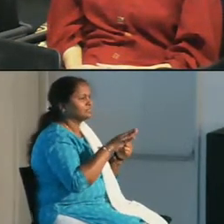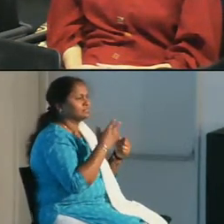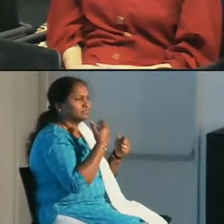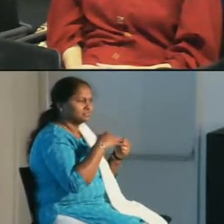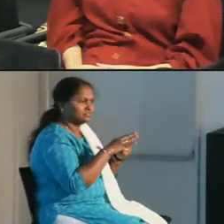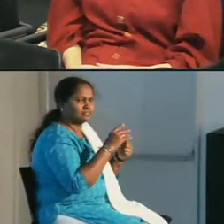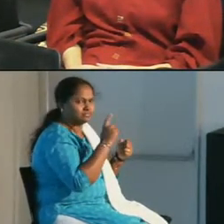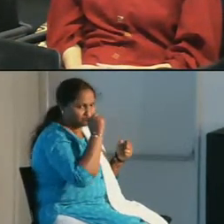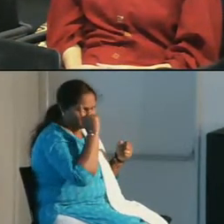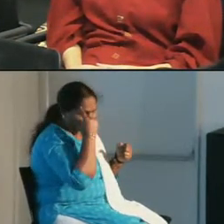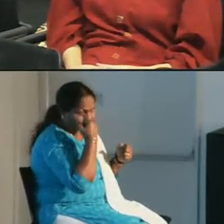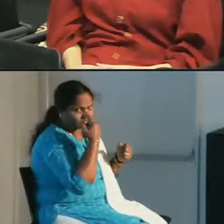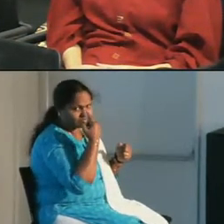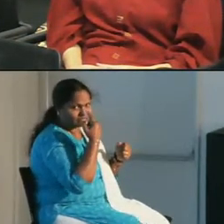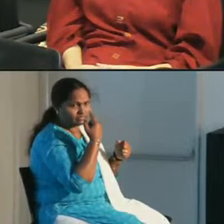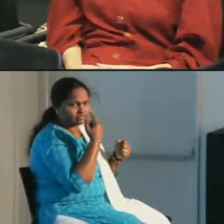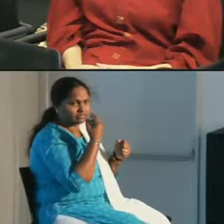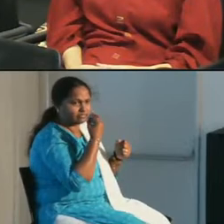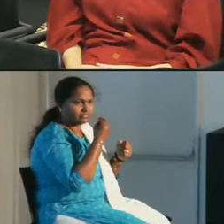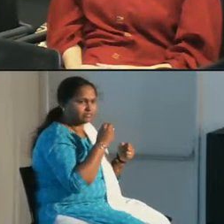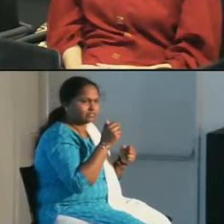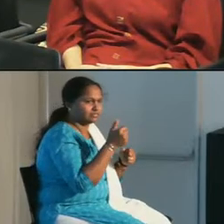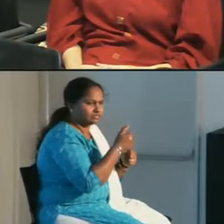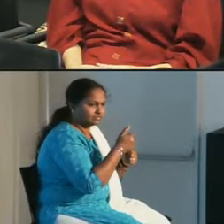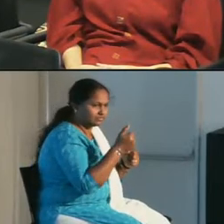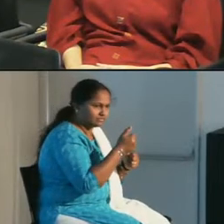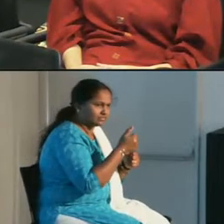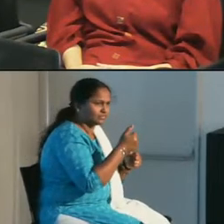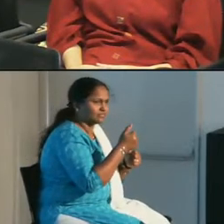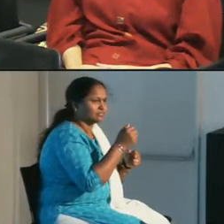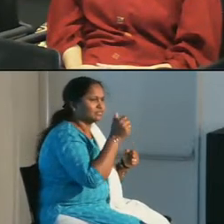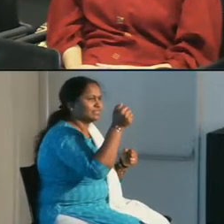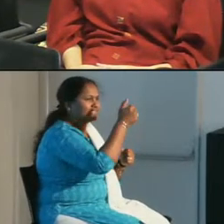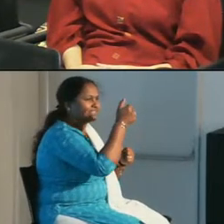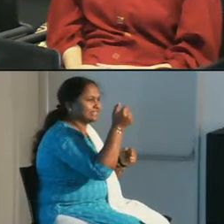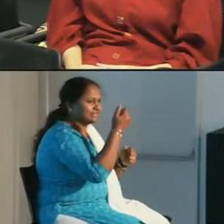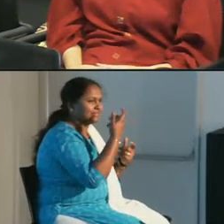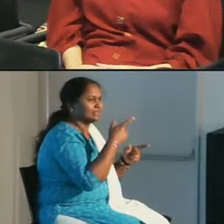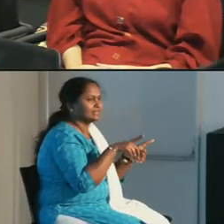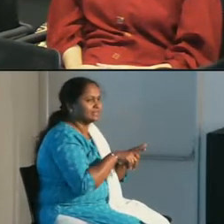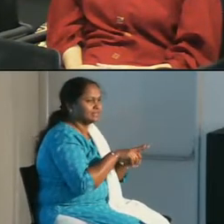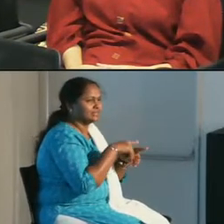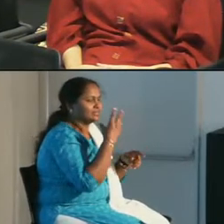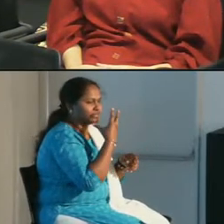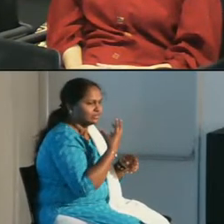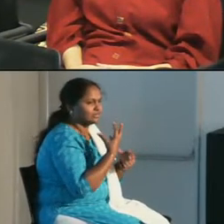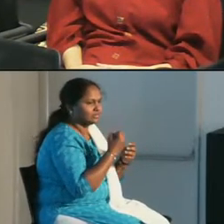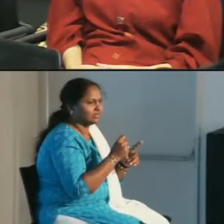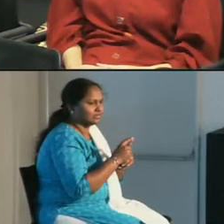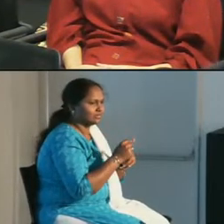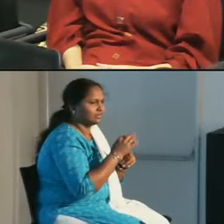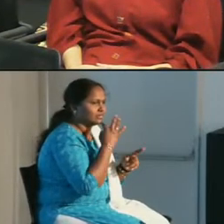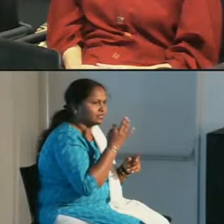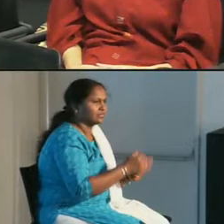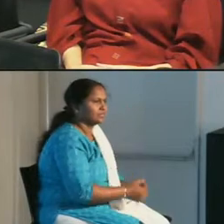letting madness spray onto the walls is beautiful.